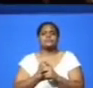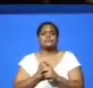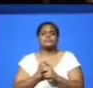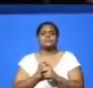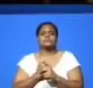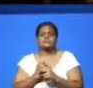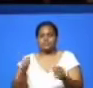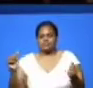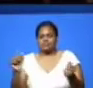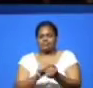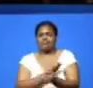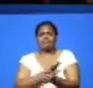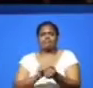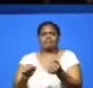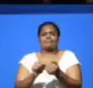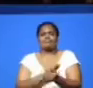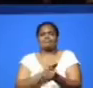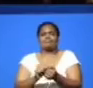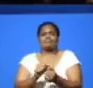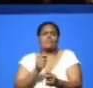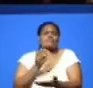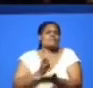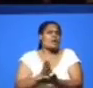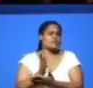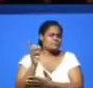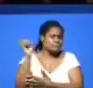trampling on the rights of conscience,